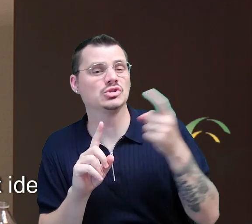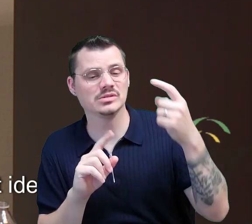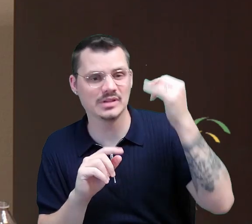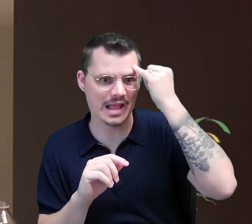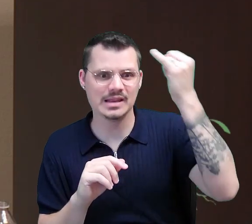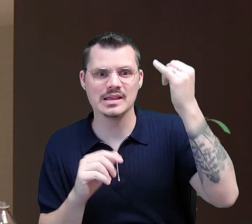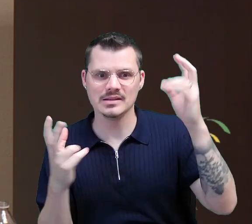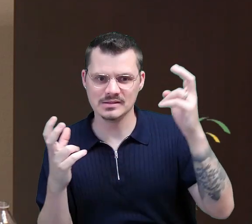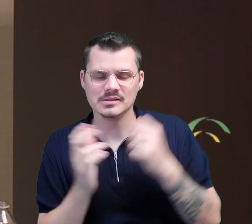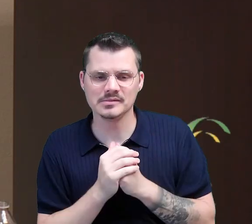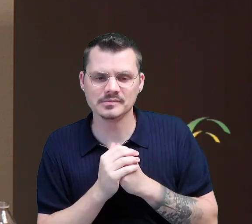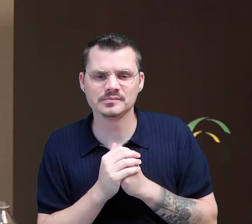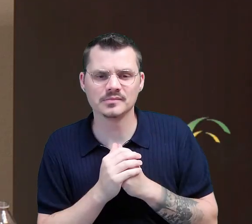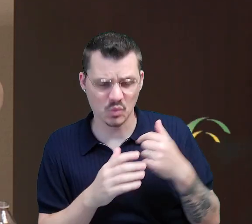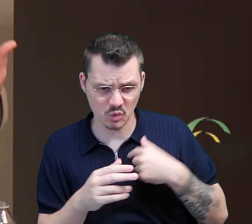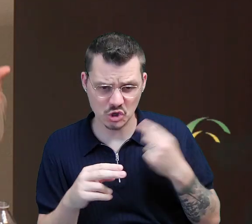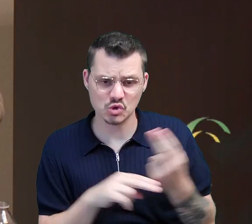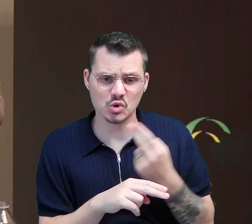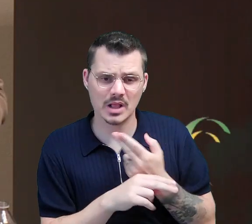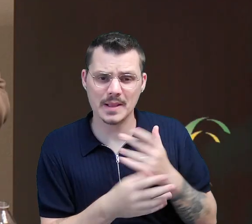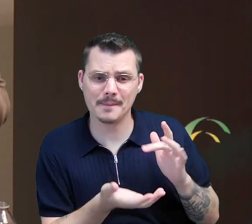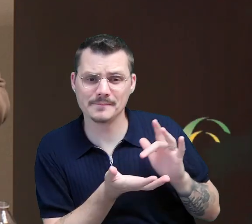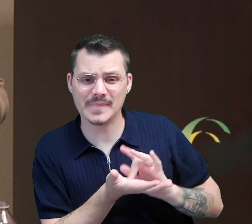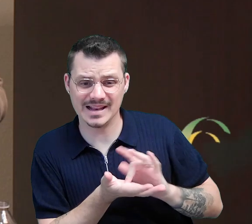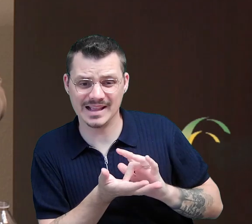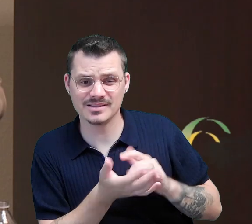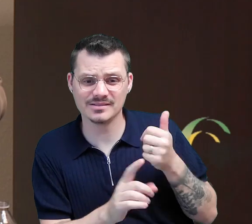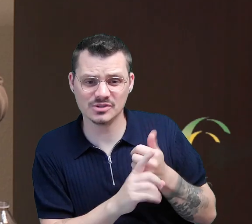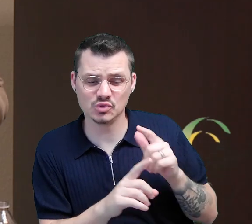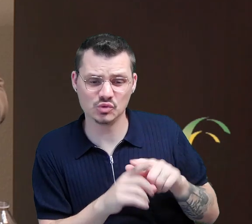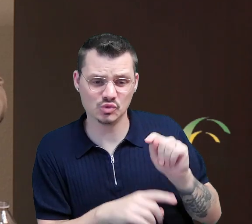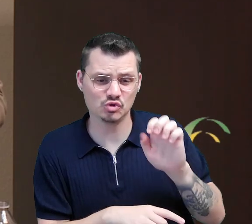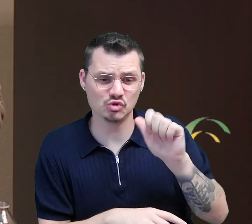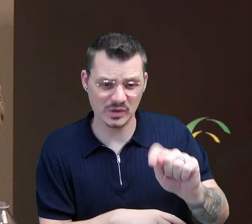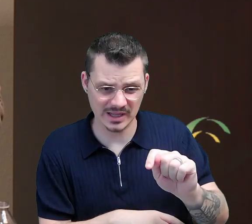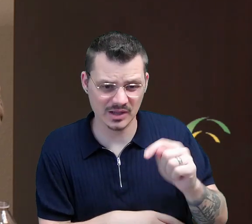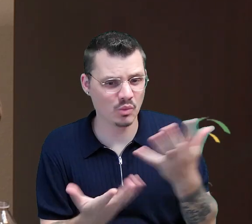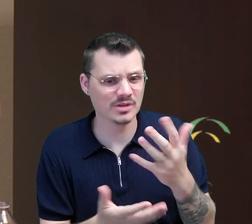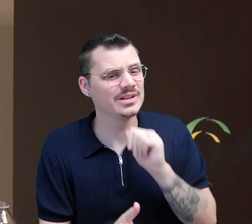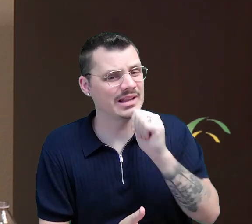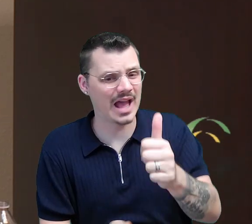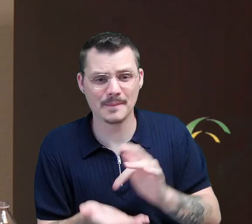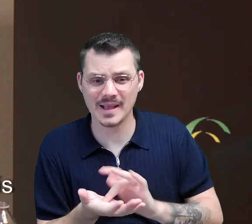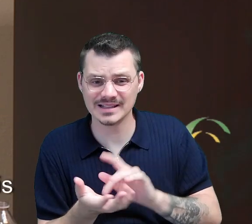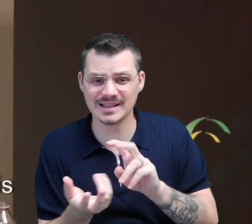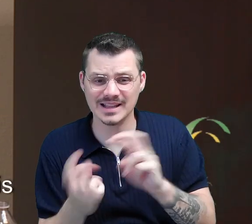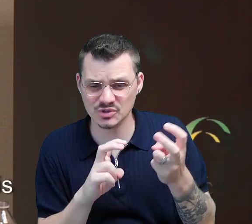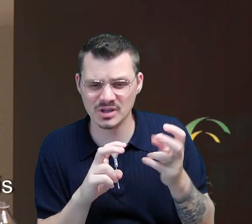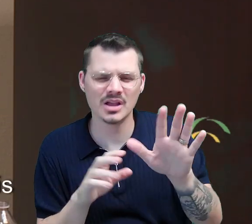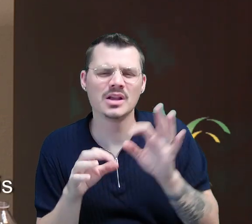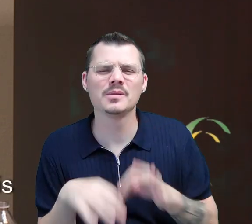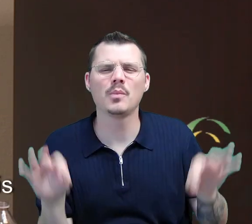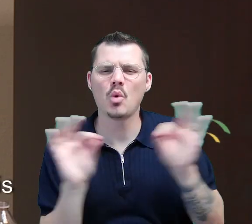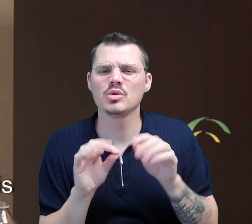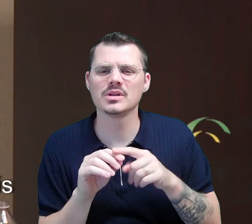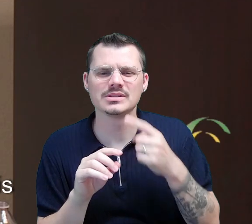idea of, are we using medicine to treat a non-medicine issue, it's very